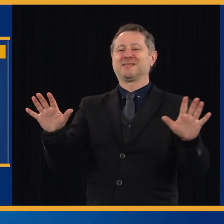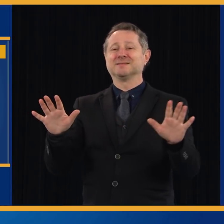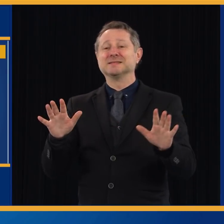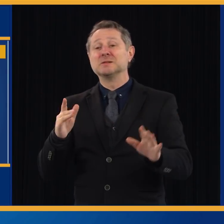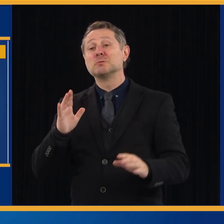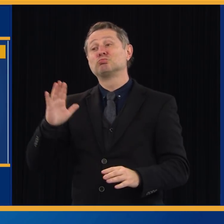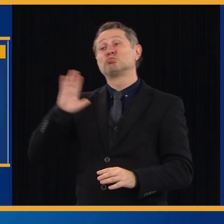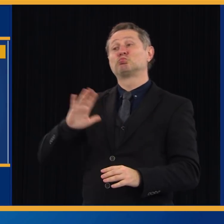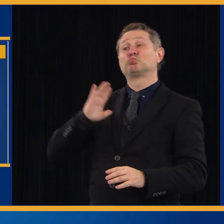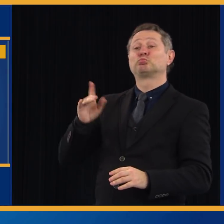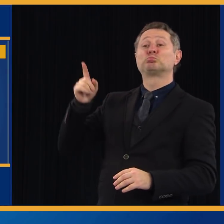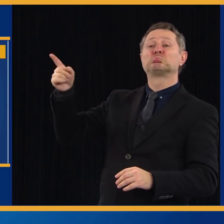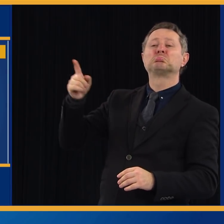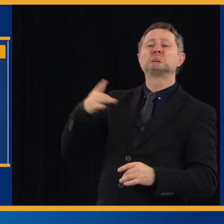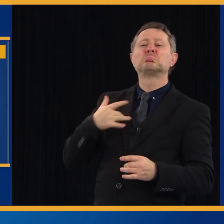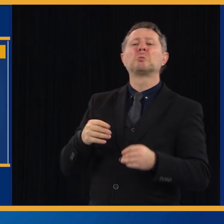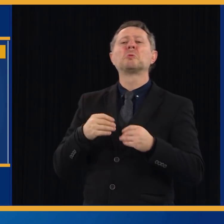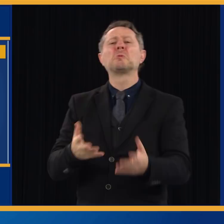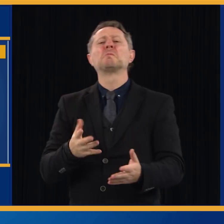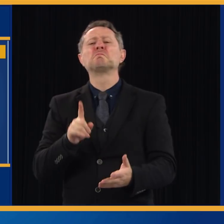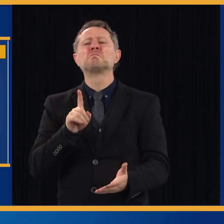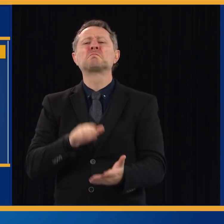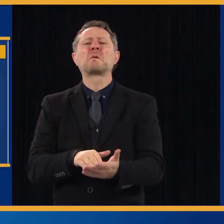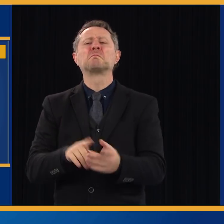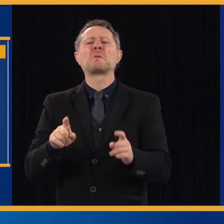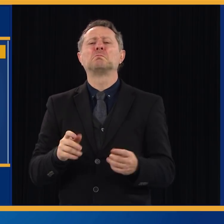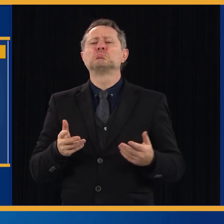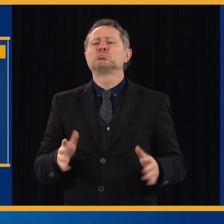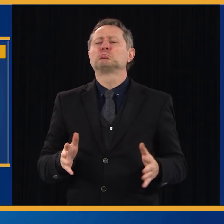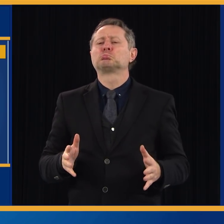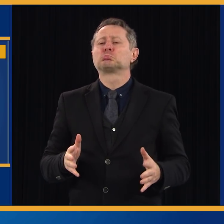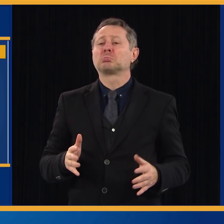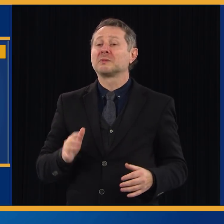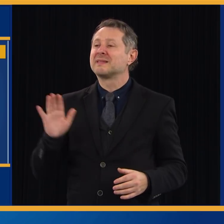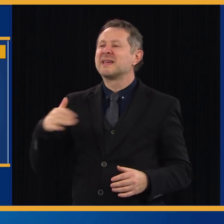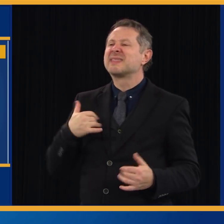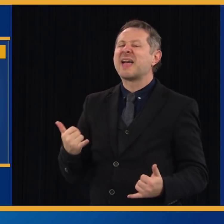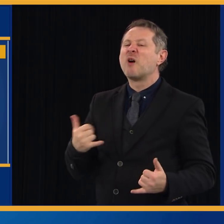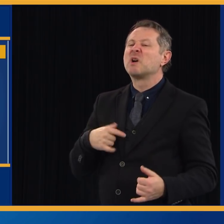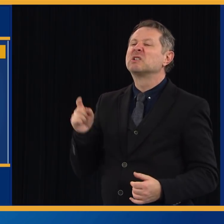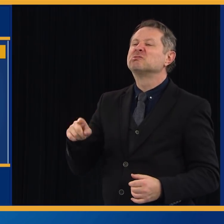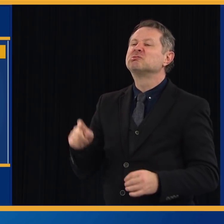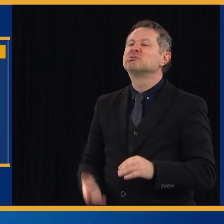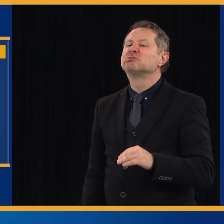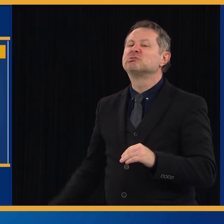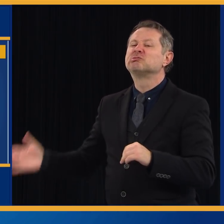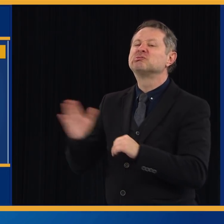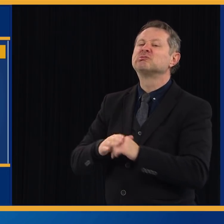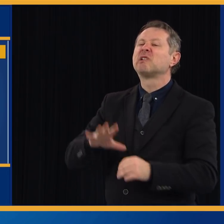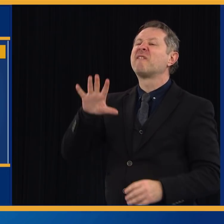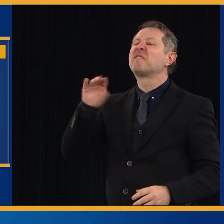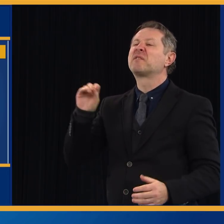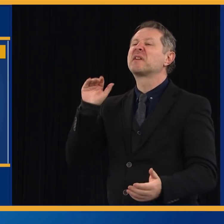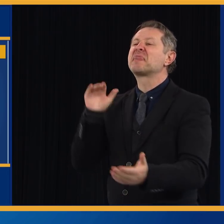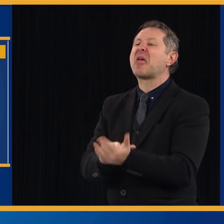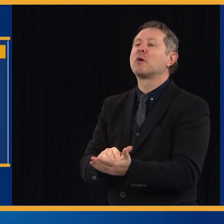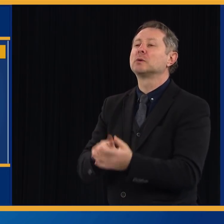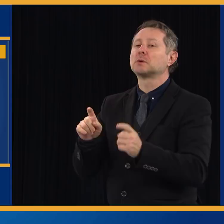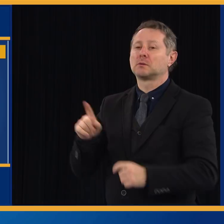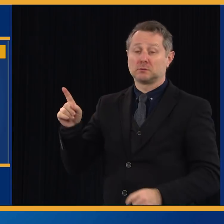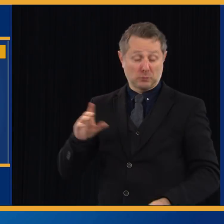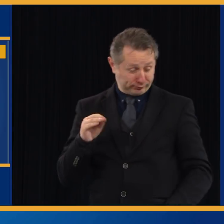asking a system that did 1,000 tests, by the way, I need 50,000 tests. So they